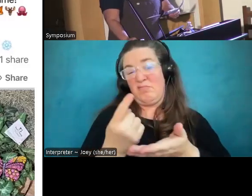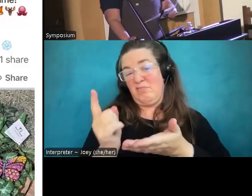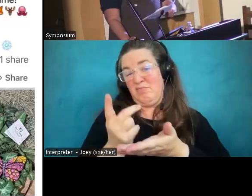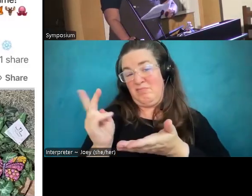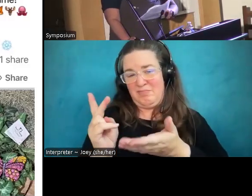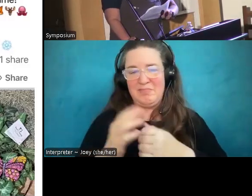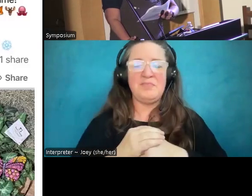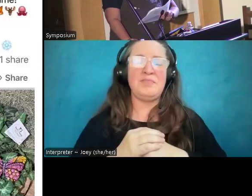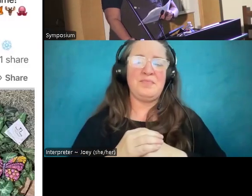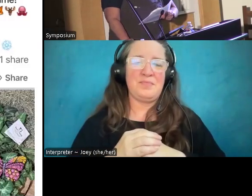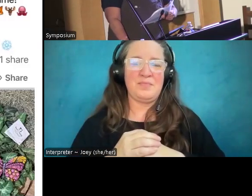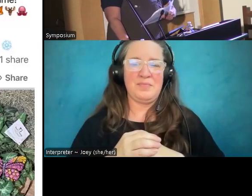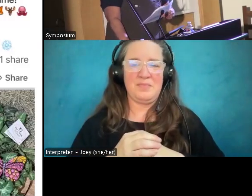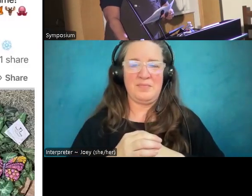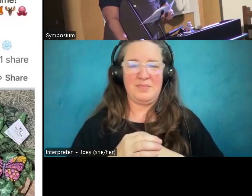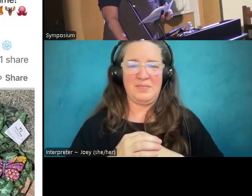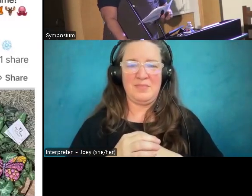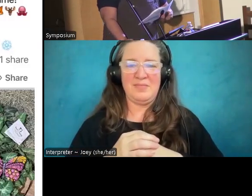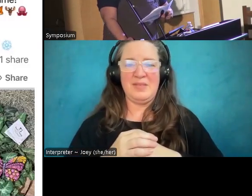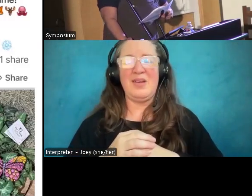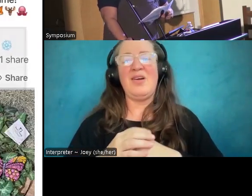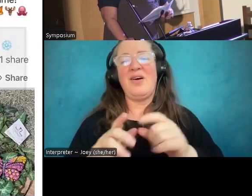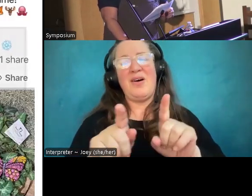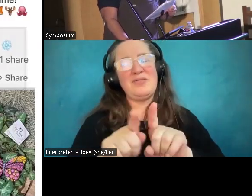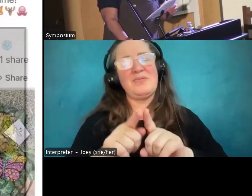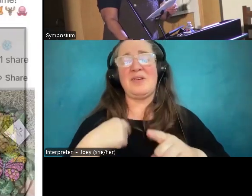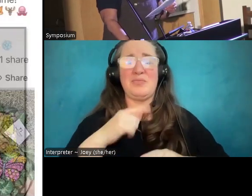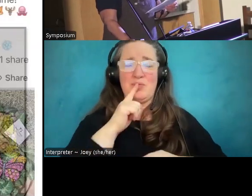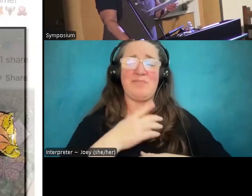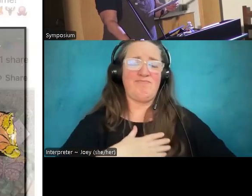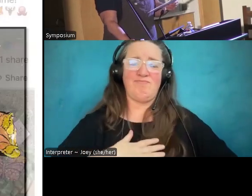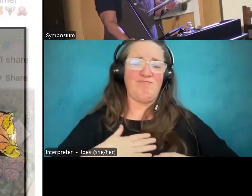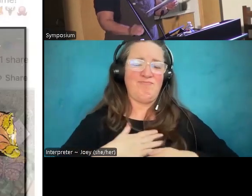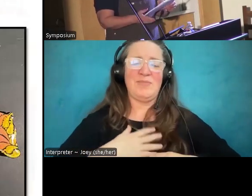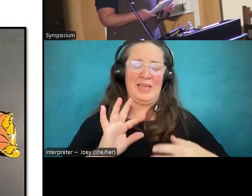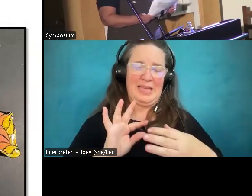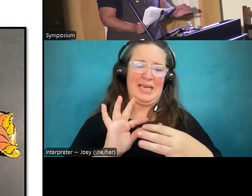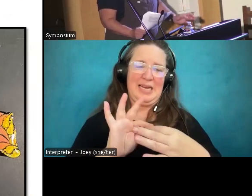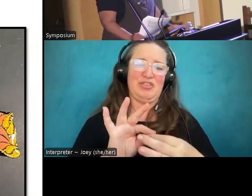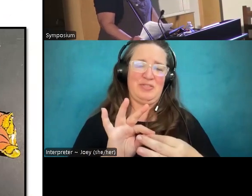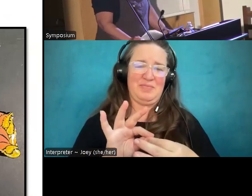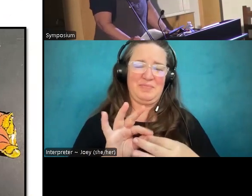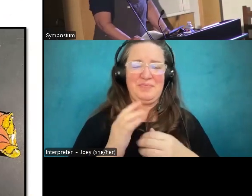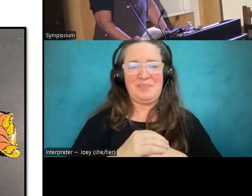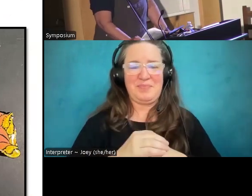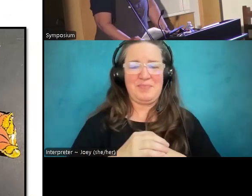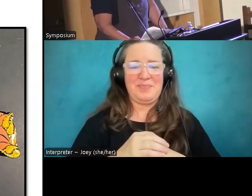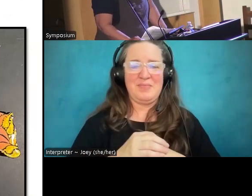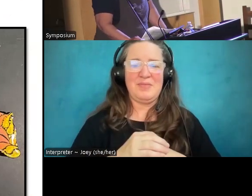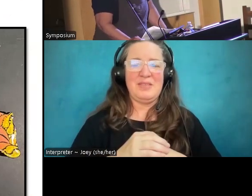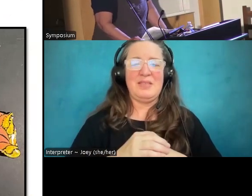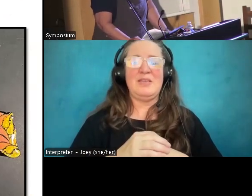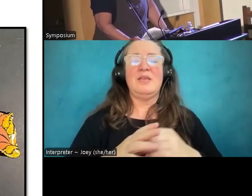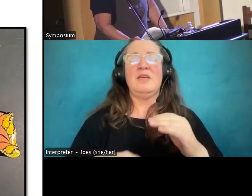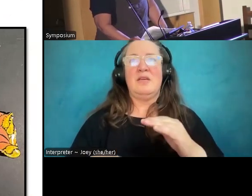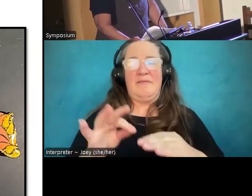I am also someone who loves connections. Where are we there? I have found so many ways that my